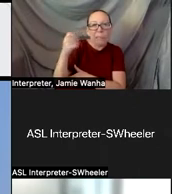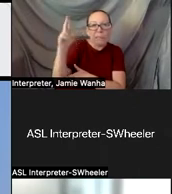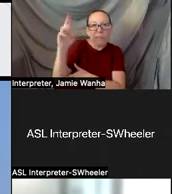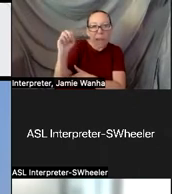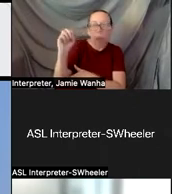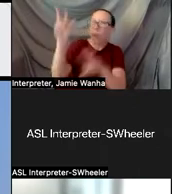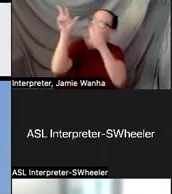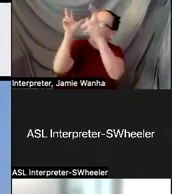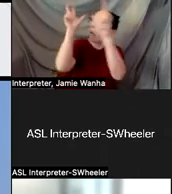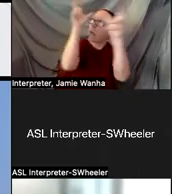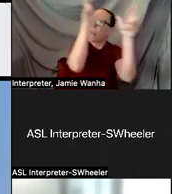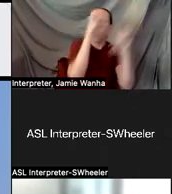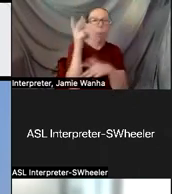So